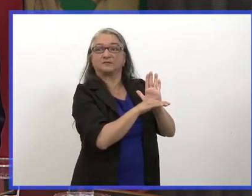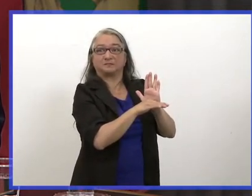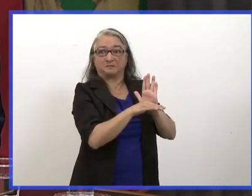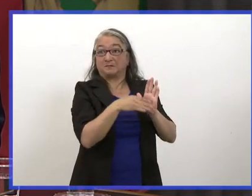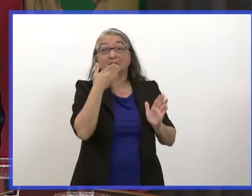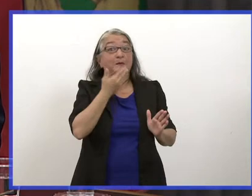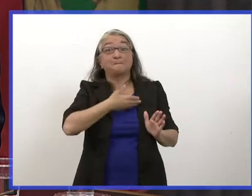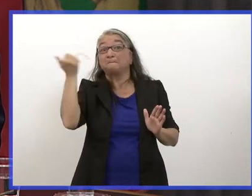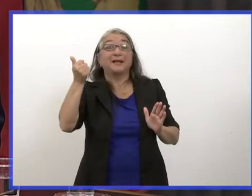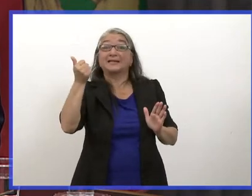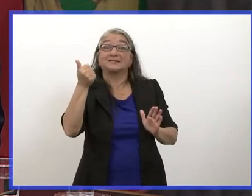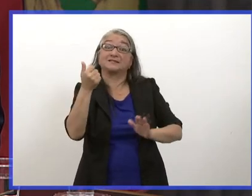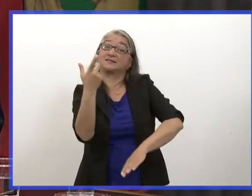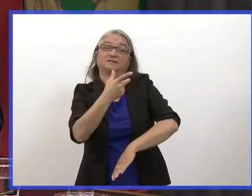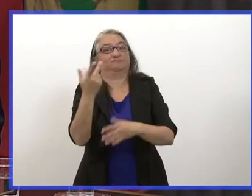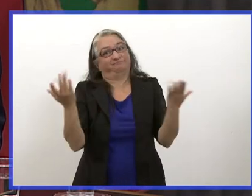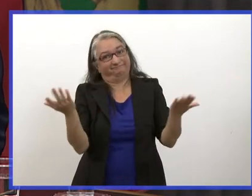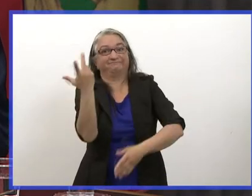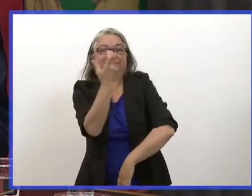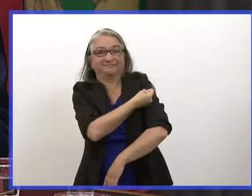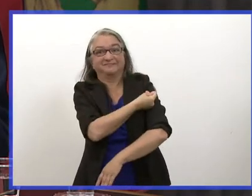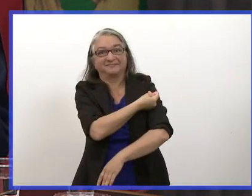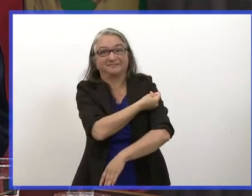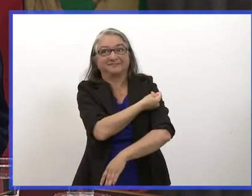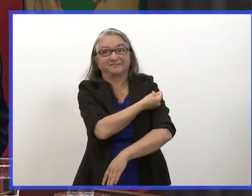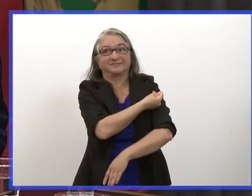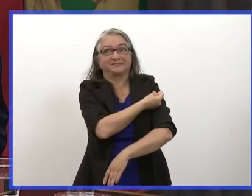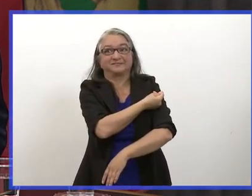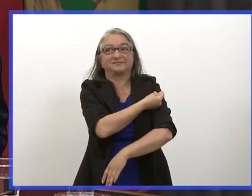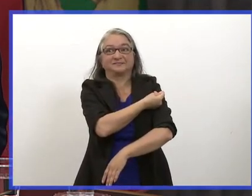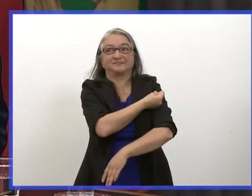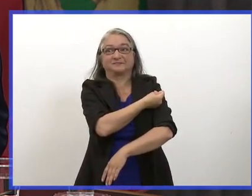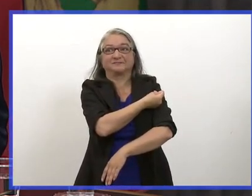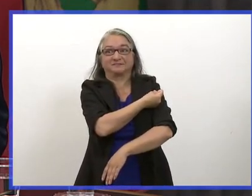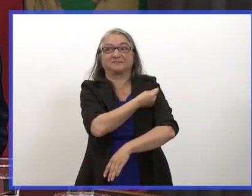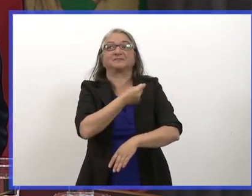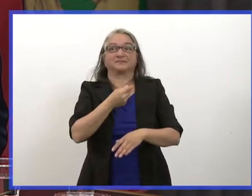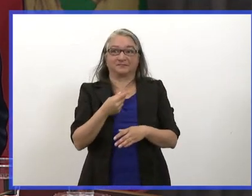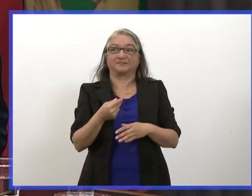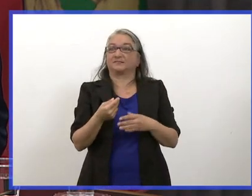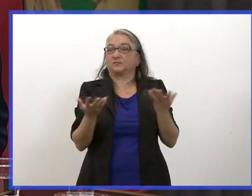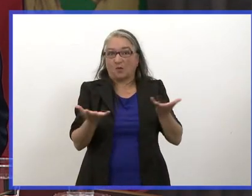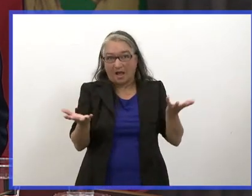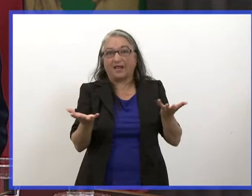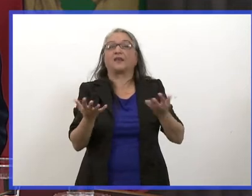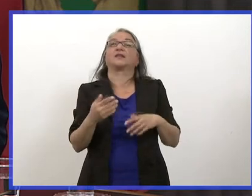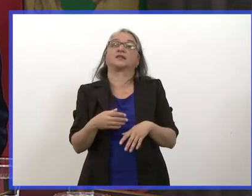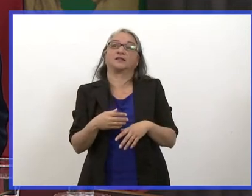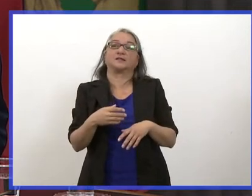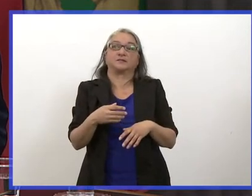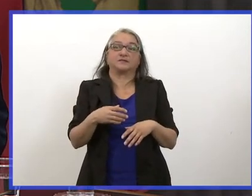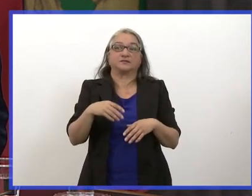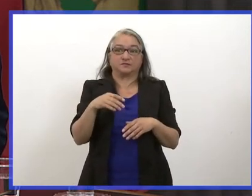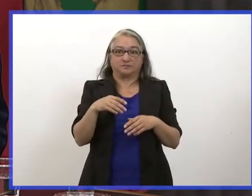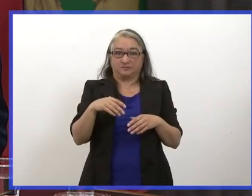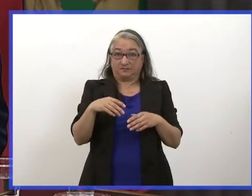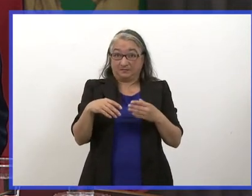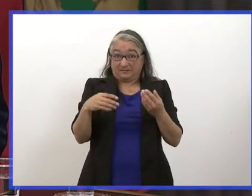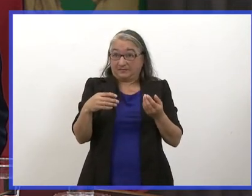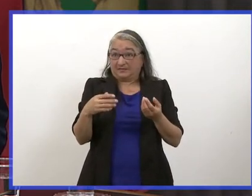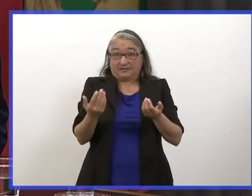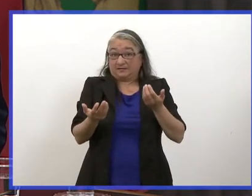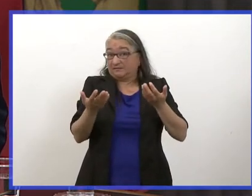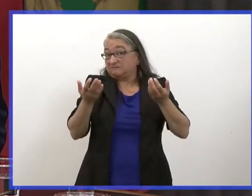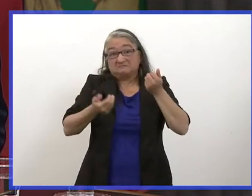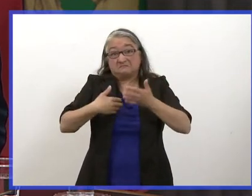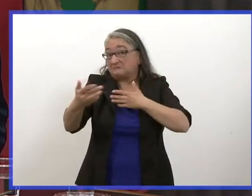as possible. We have 9 super sites, one in Gimli, Dauphin, Steinbach, Brandon, Thompson,